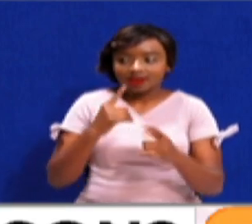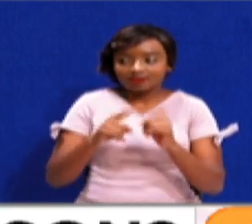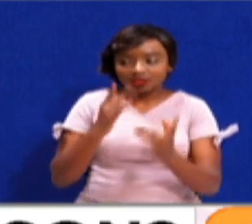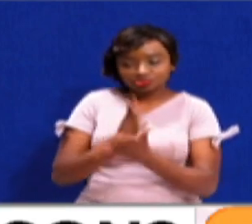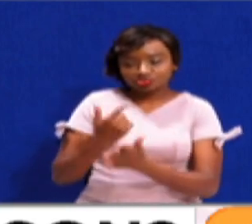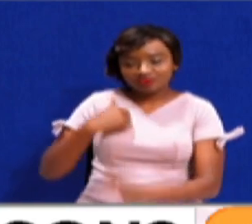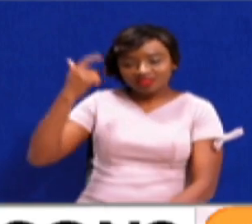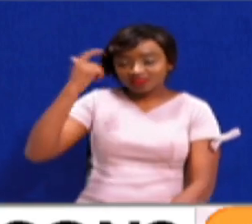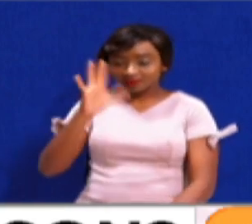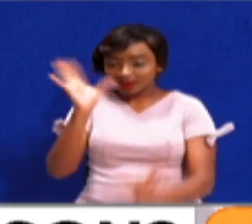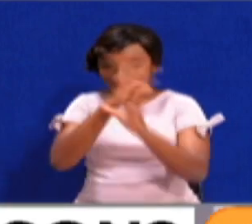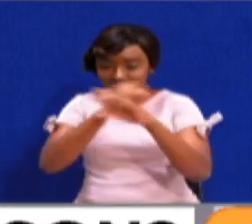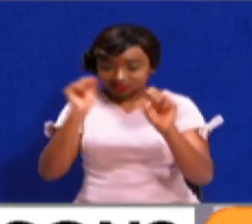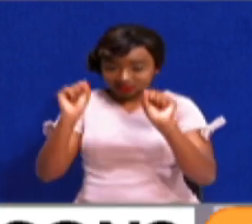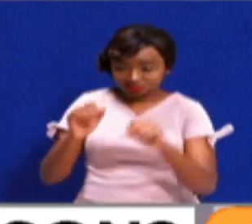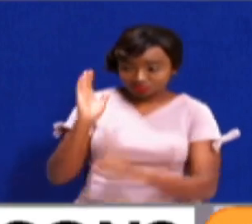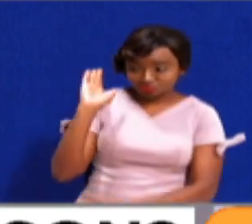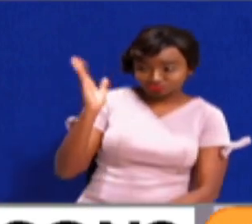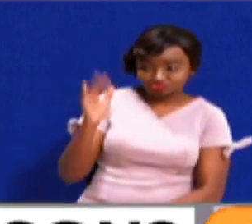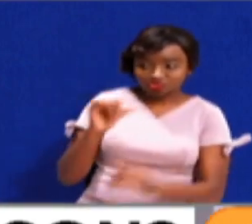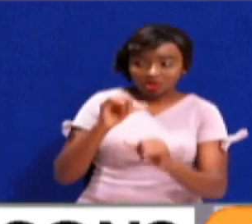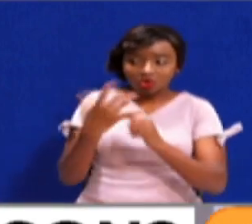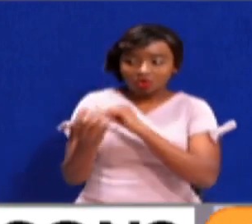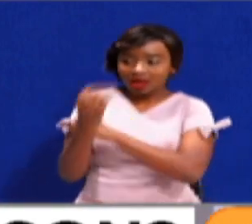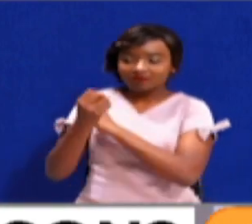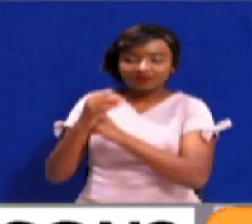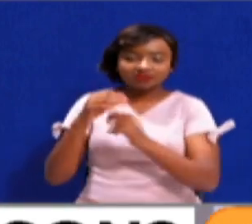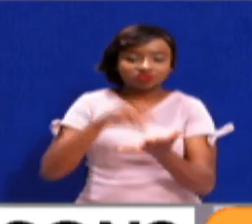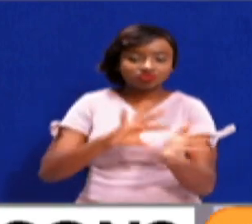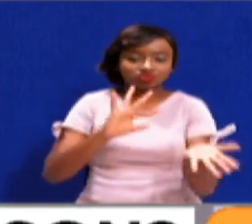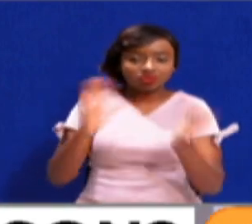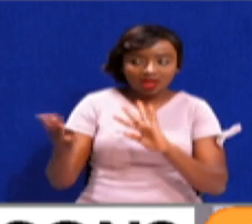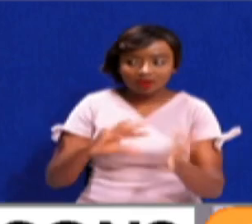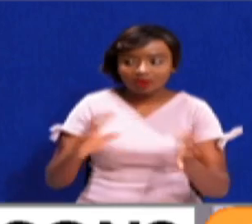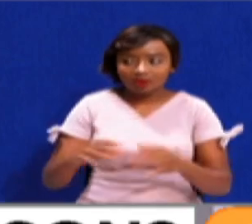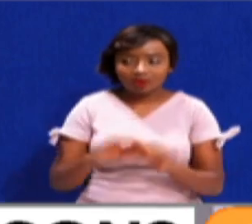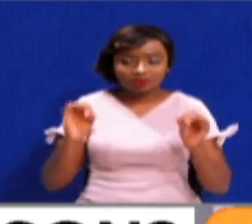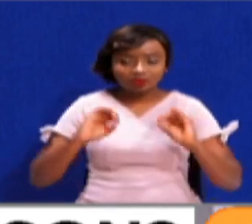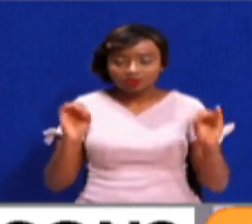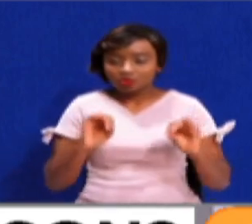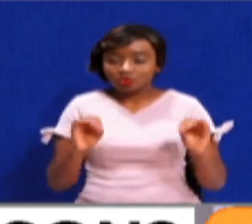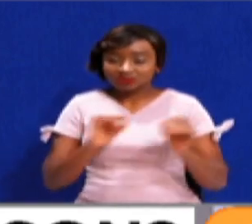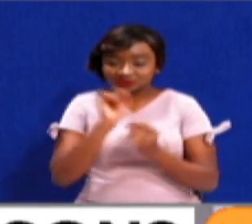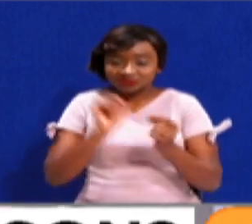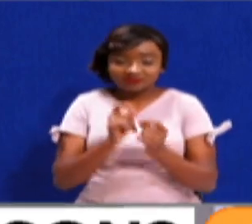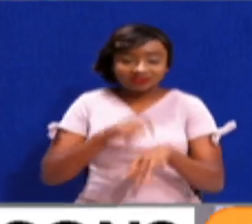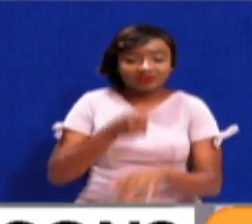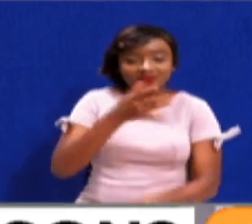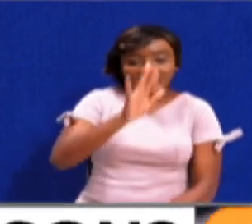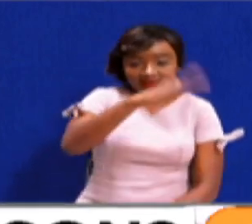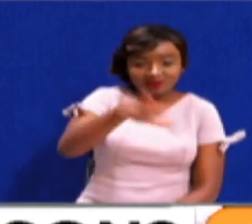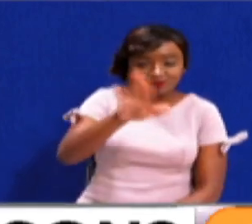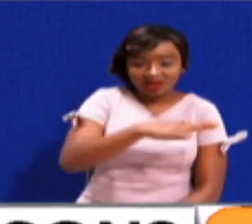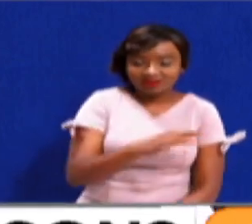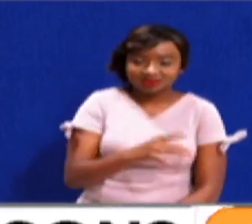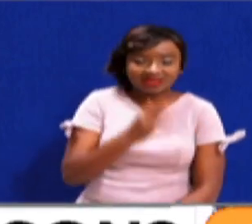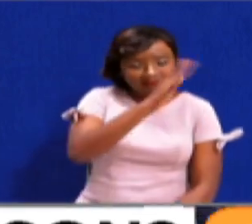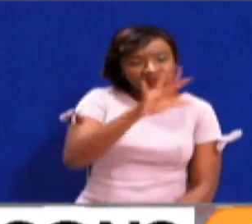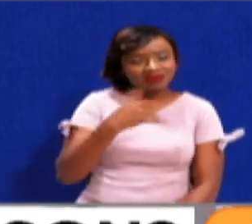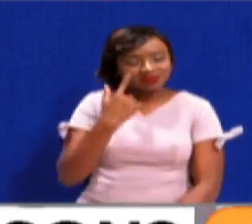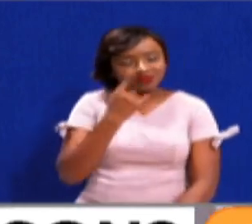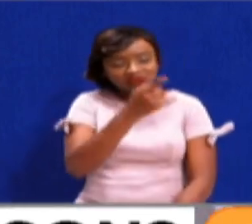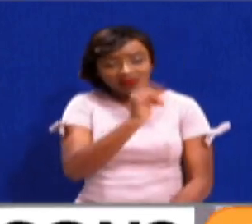will be expected to make a decision on everything or give guidance on everything, especially in parliament, which we see as an independent